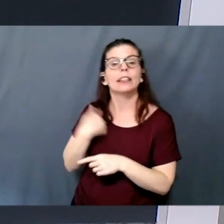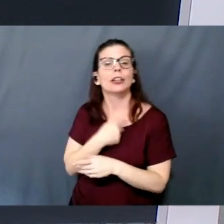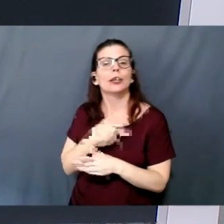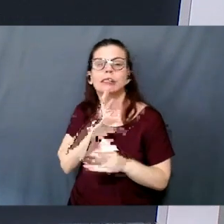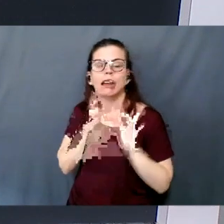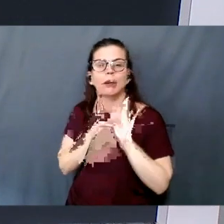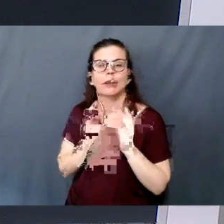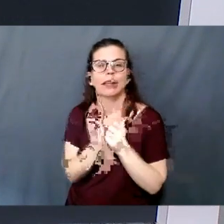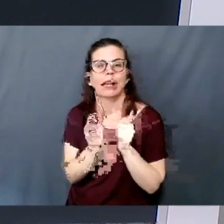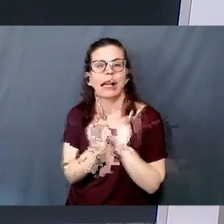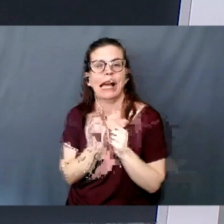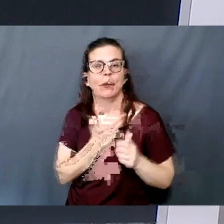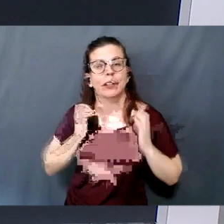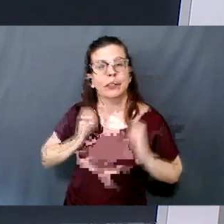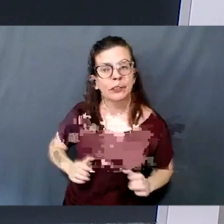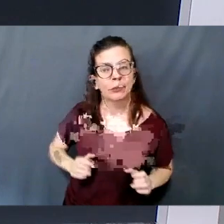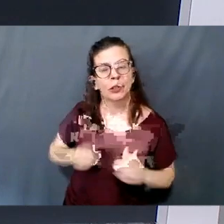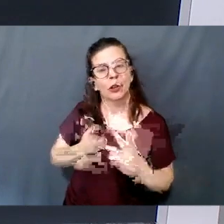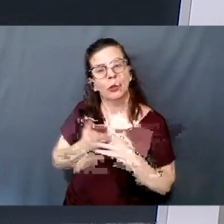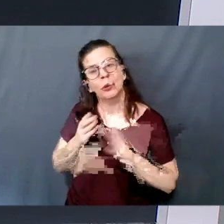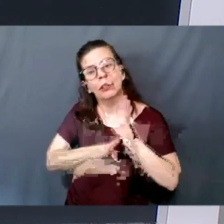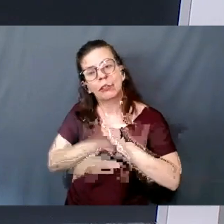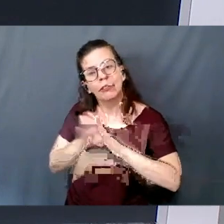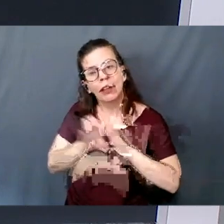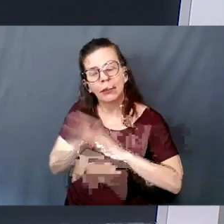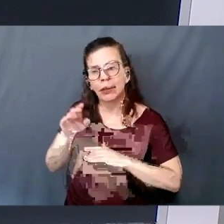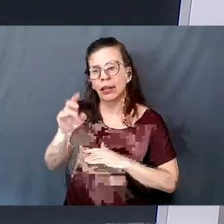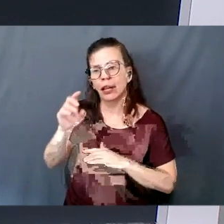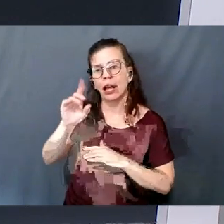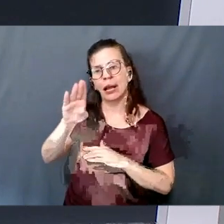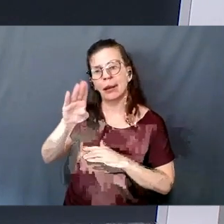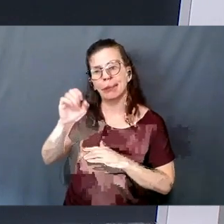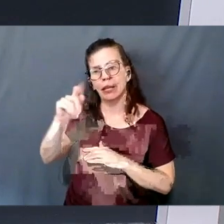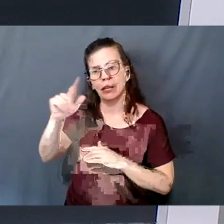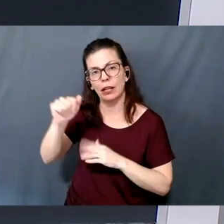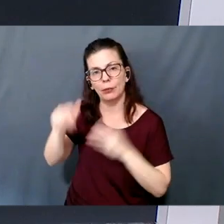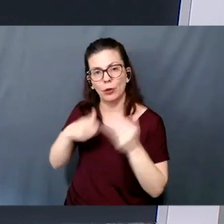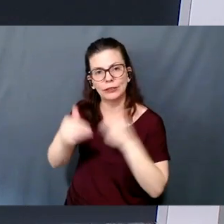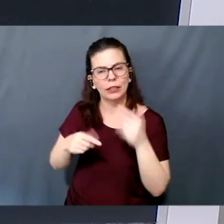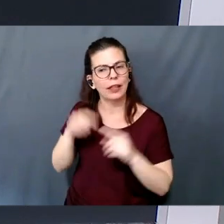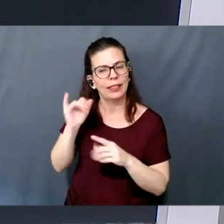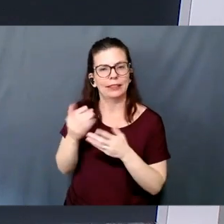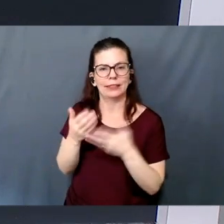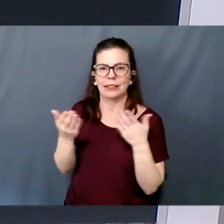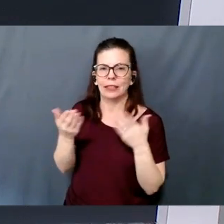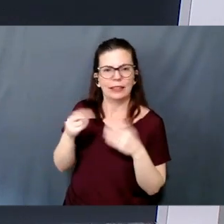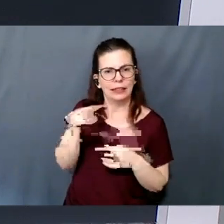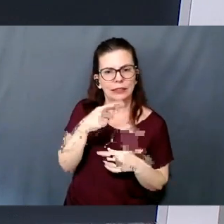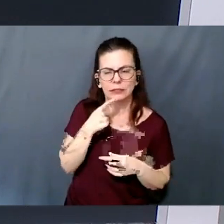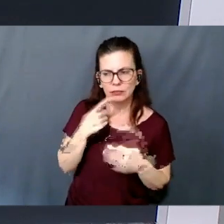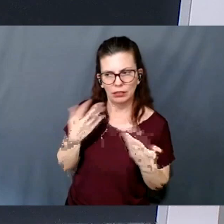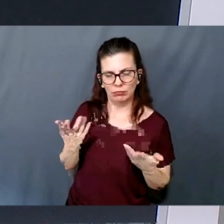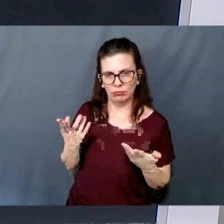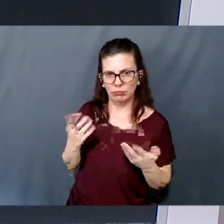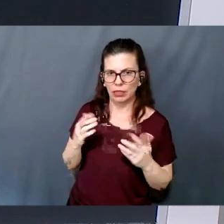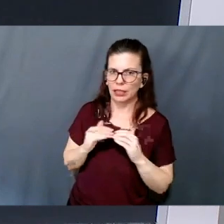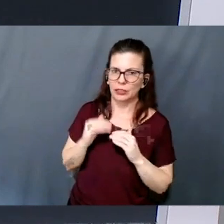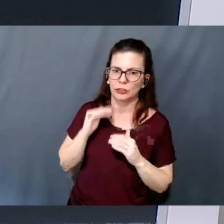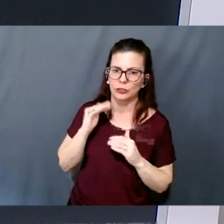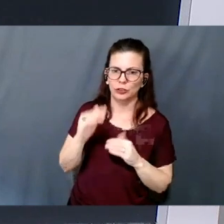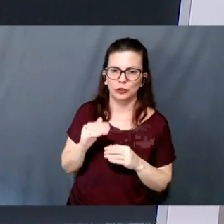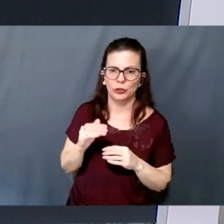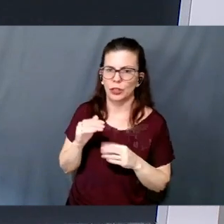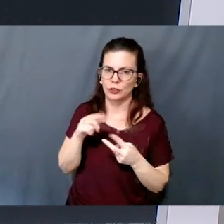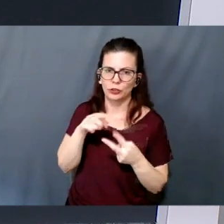the development and beta process, that's a lot of the things that they've kind of said. It's twofold. It's not just, hey, give it to